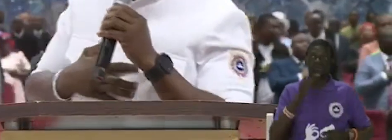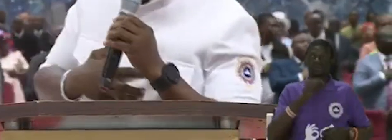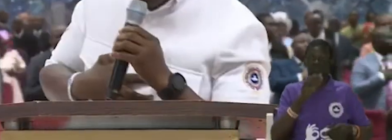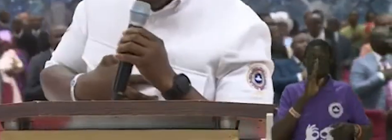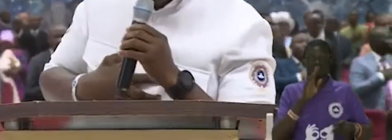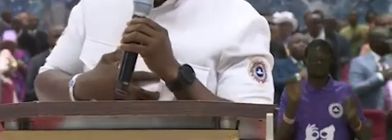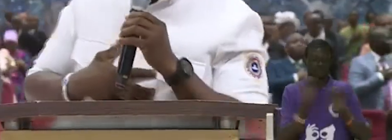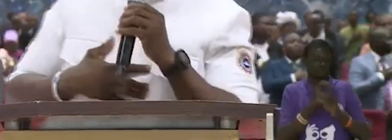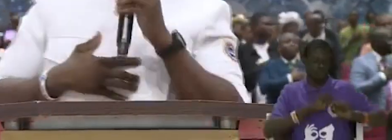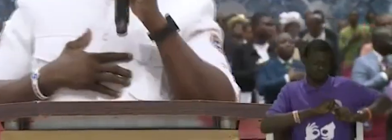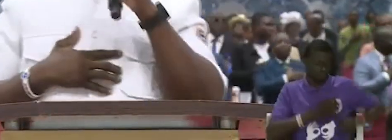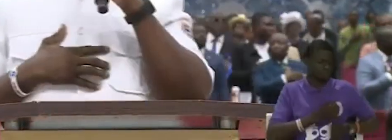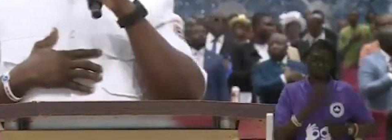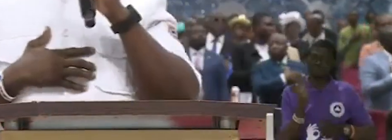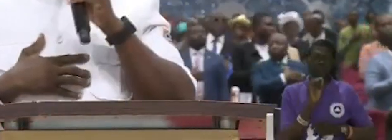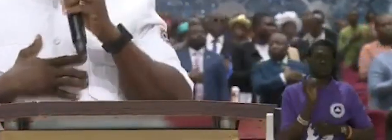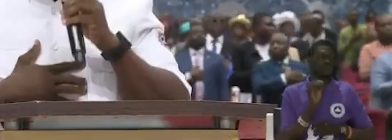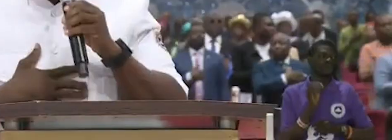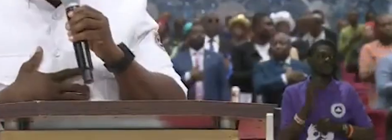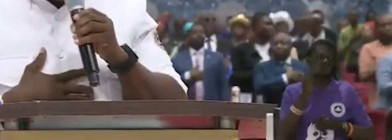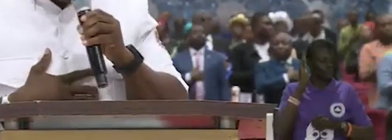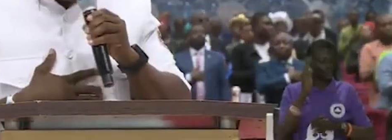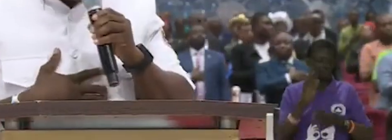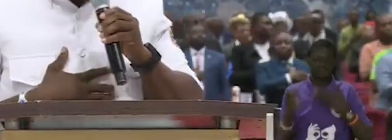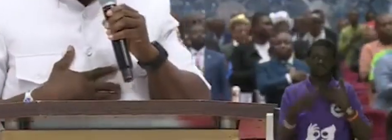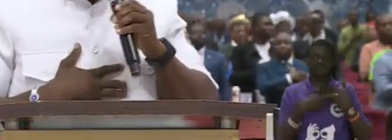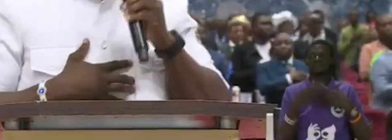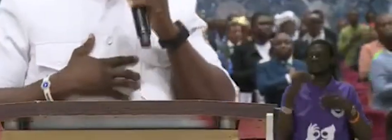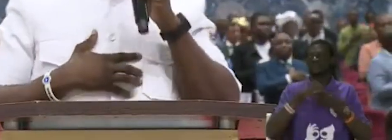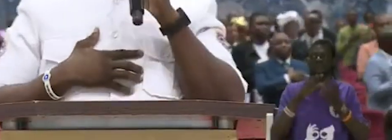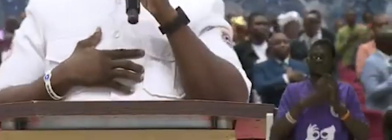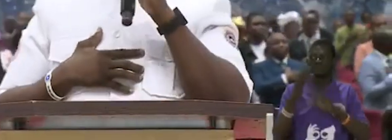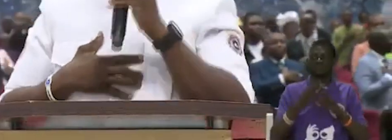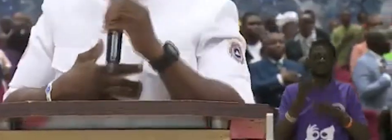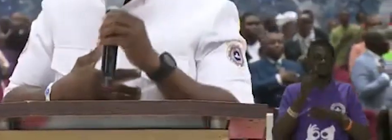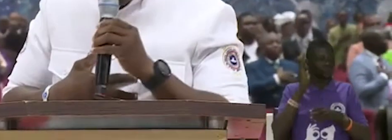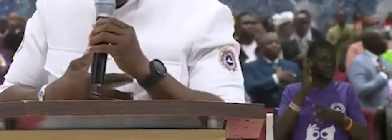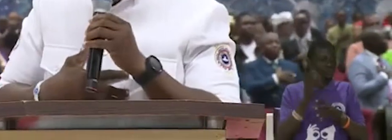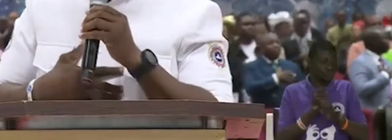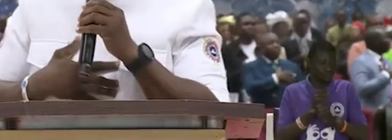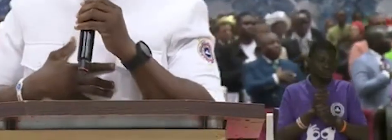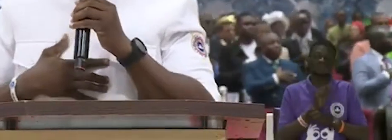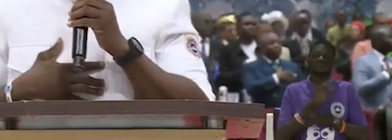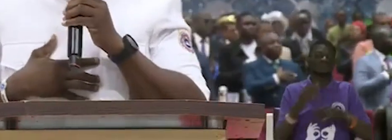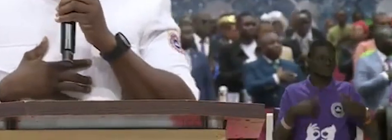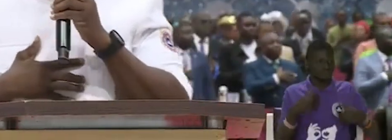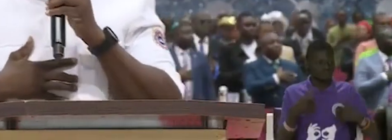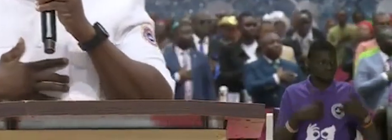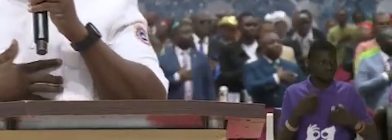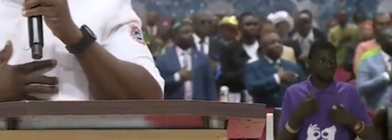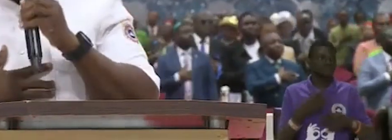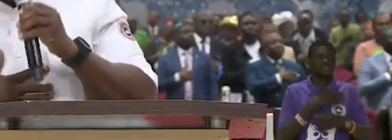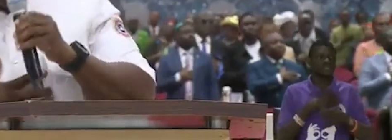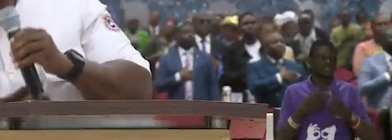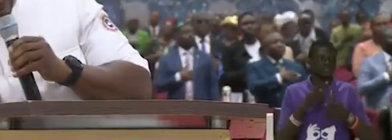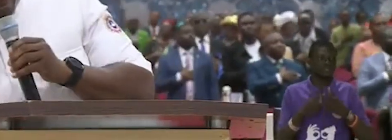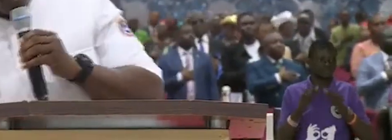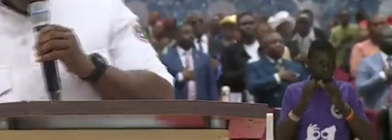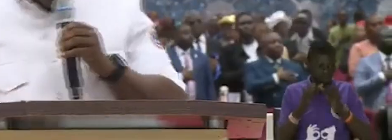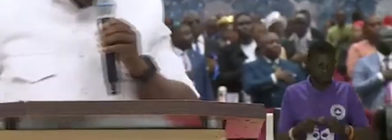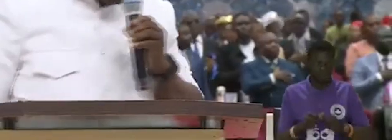broken. You will be restored. You will receive joy. And you will remain